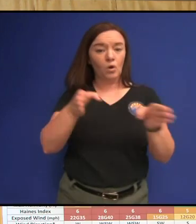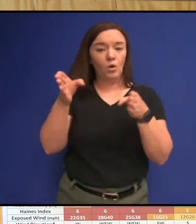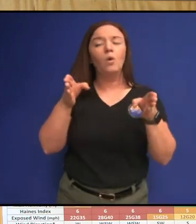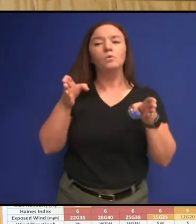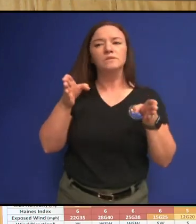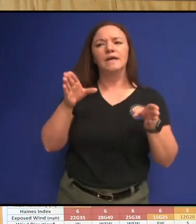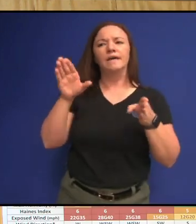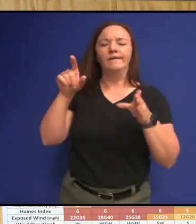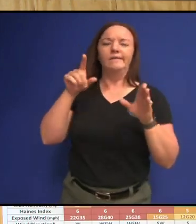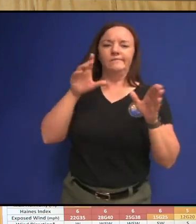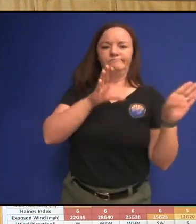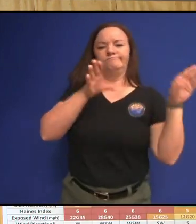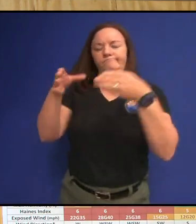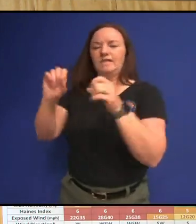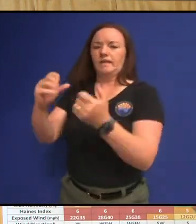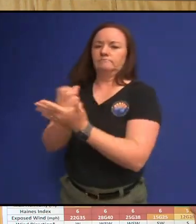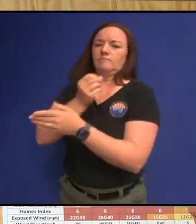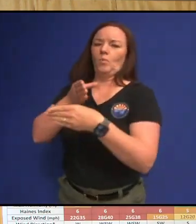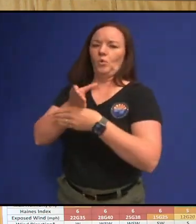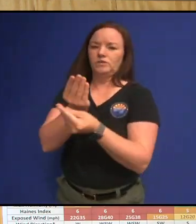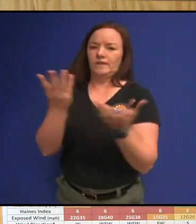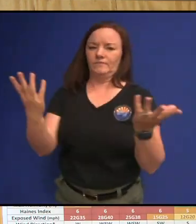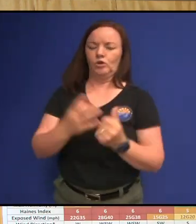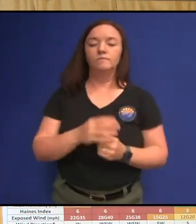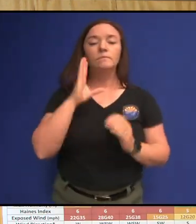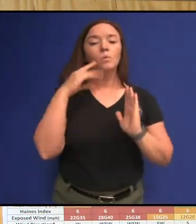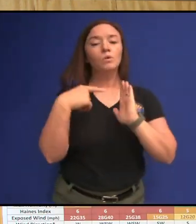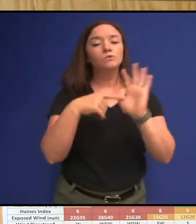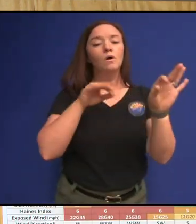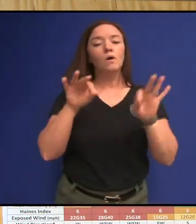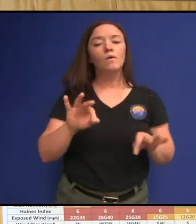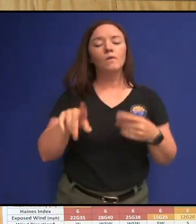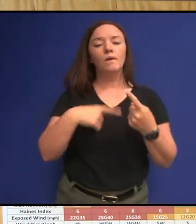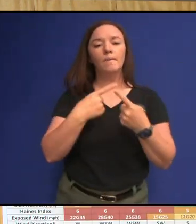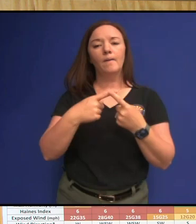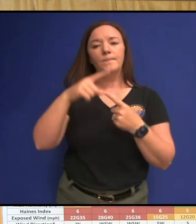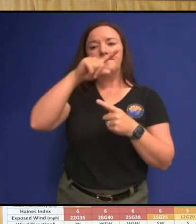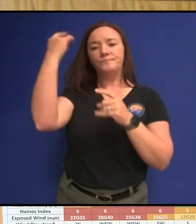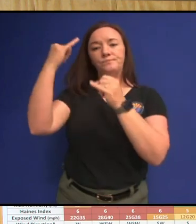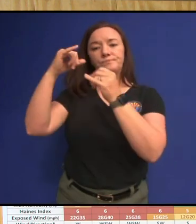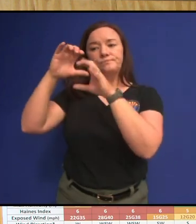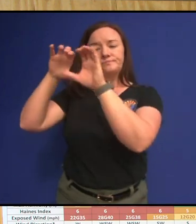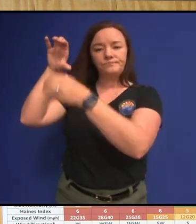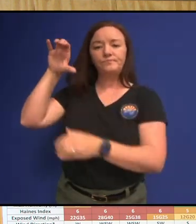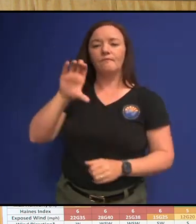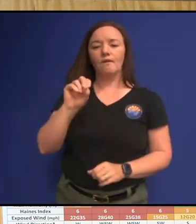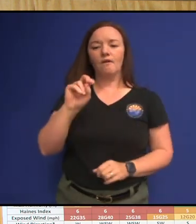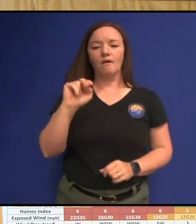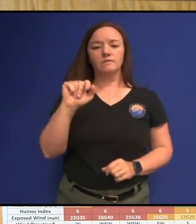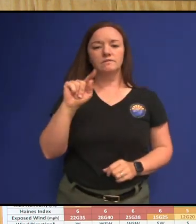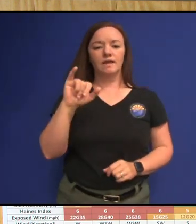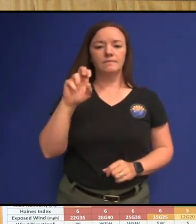couple things on the map about that containment. All right,